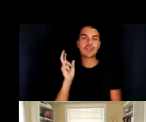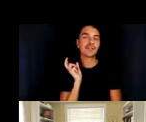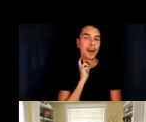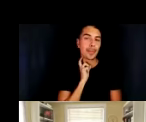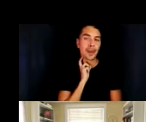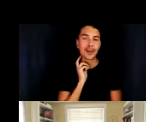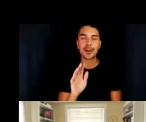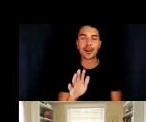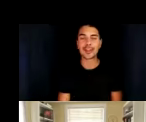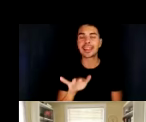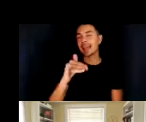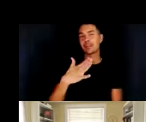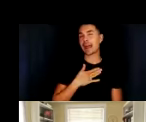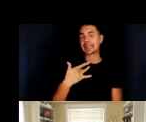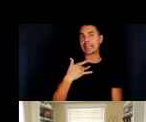It's my go-to.